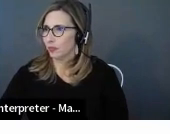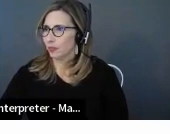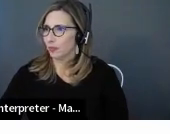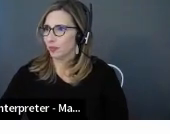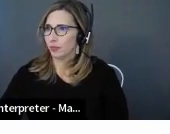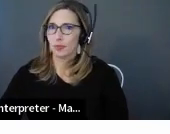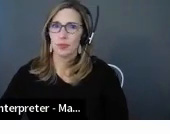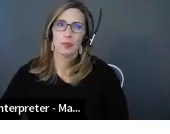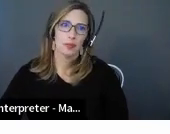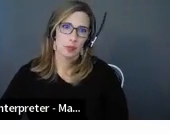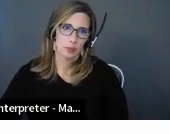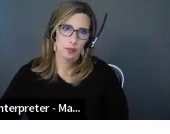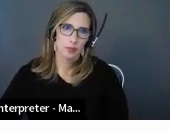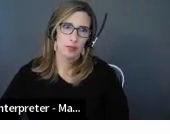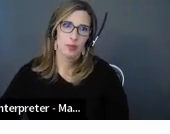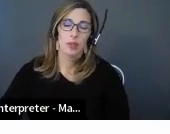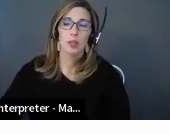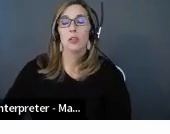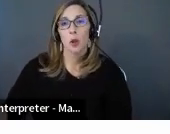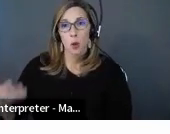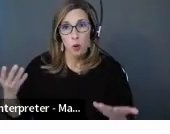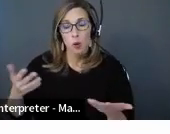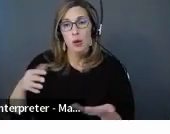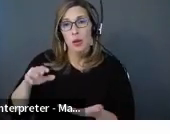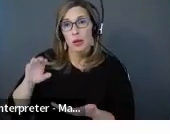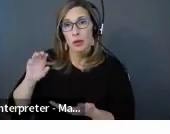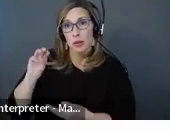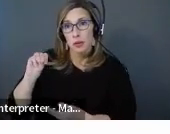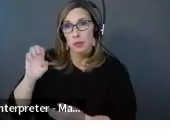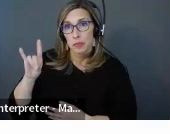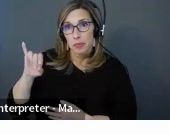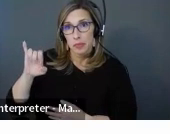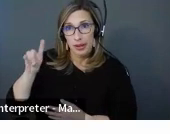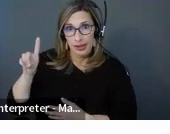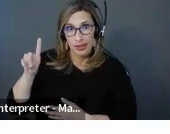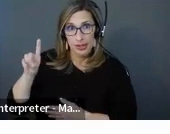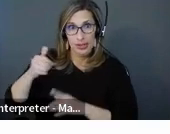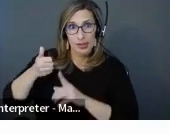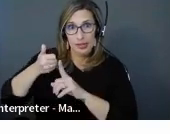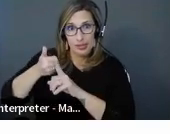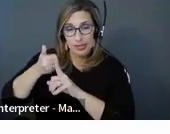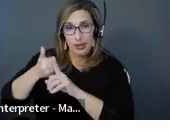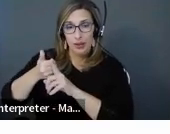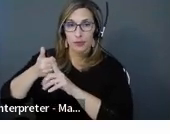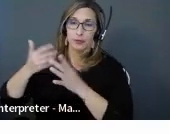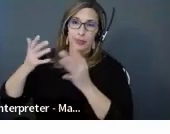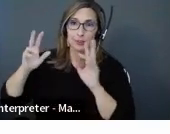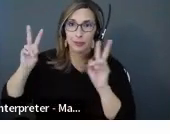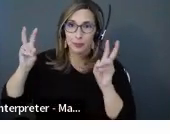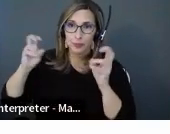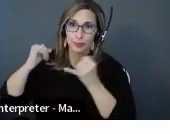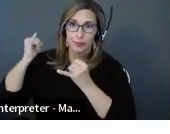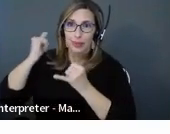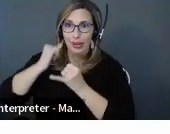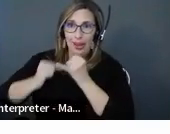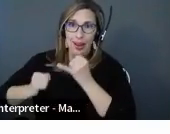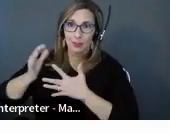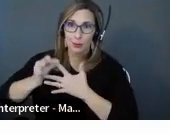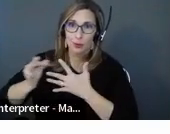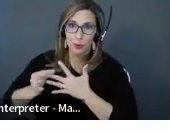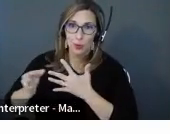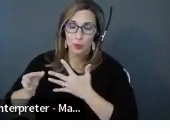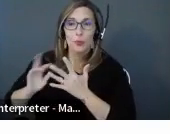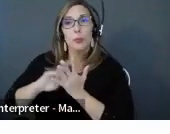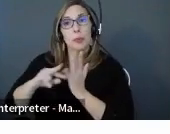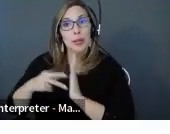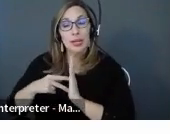So generally speaking, Medicaid is a payer of last resort. And what that means is that it pays for